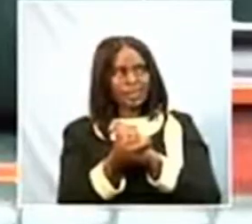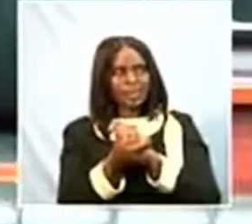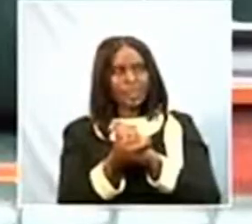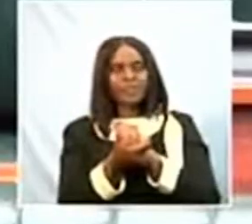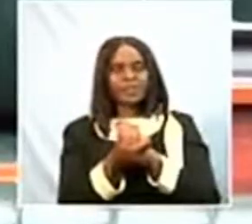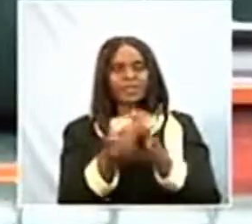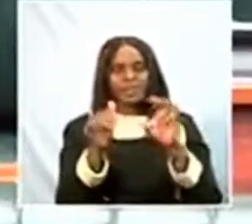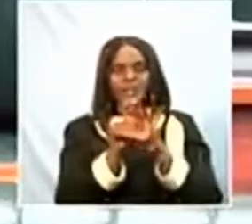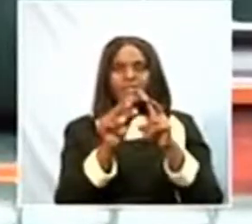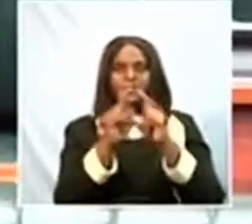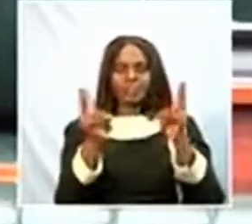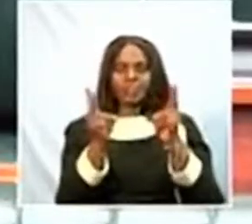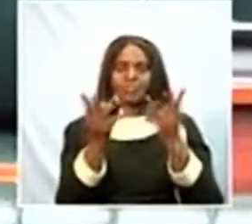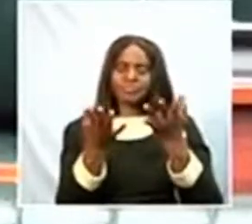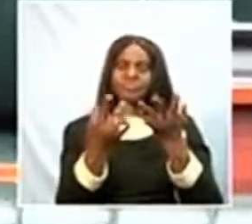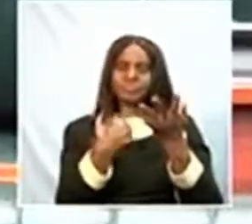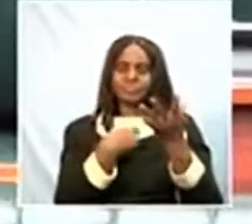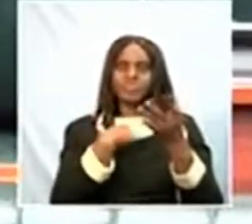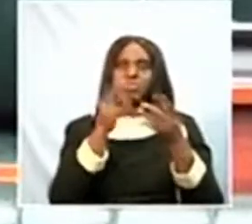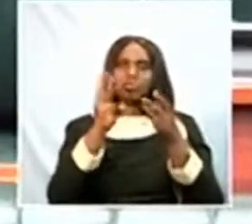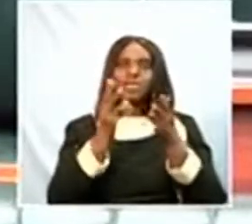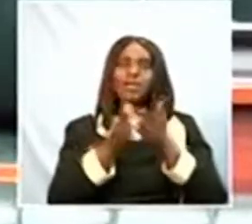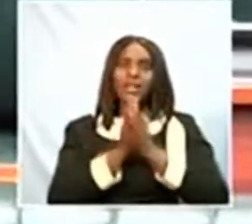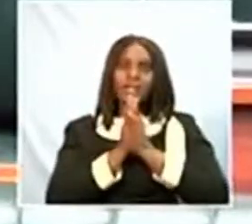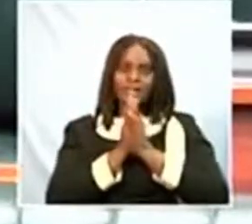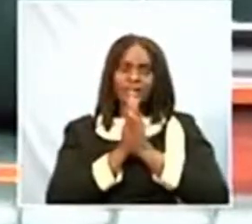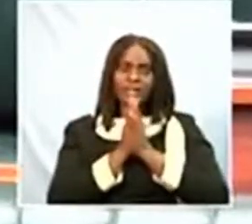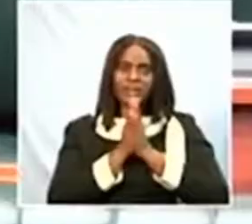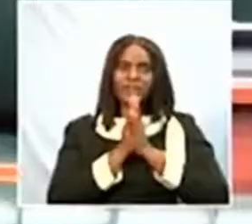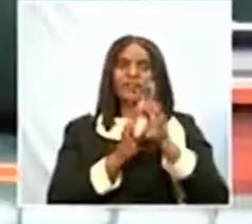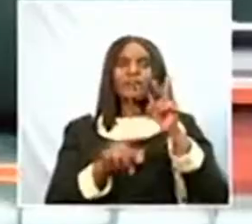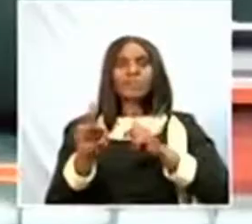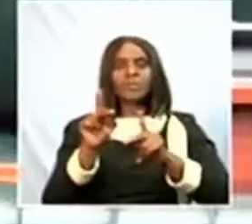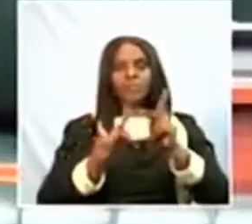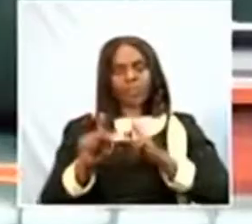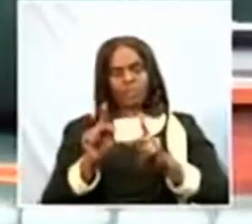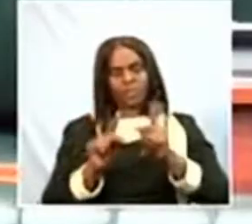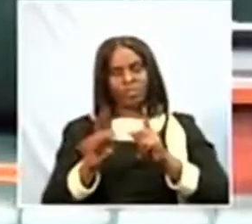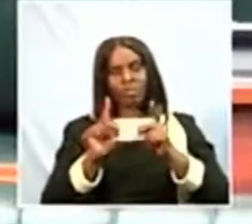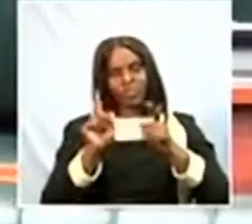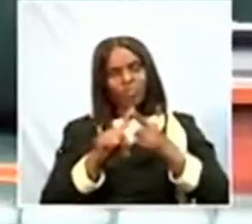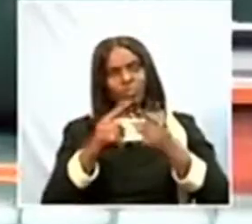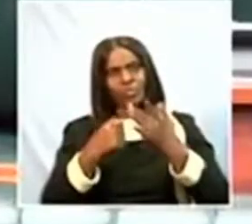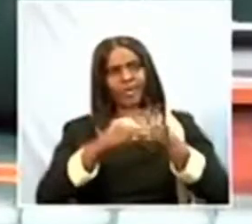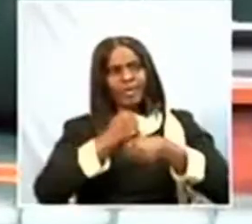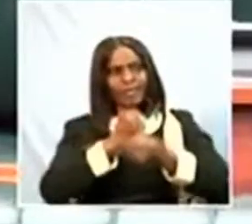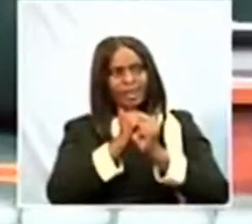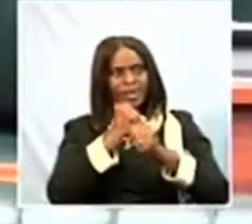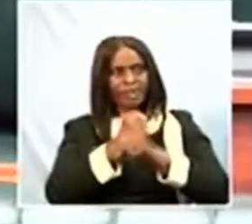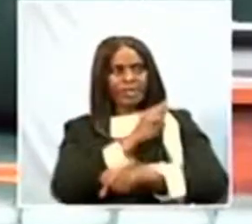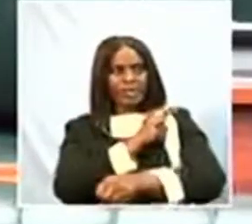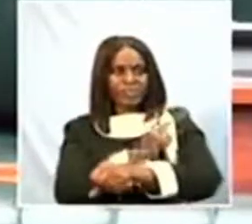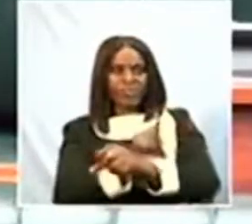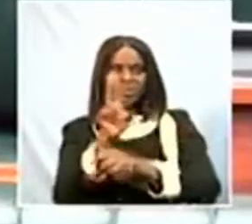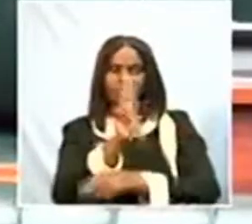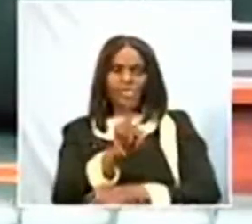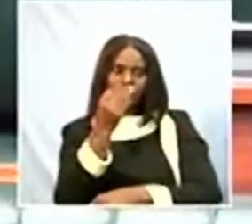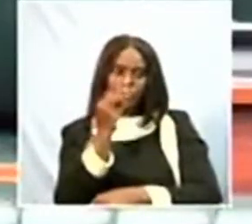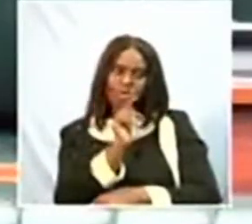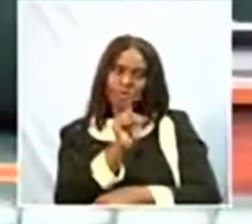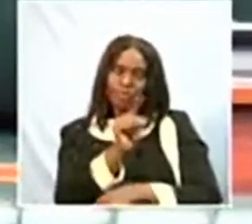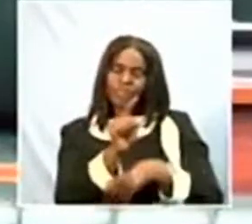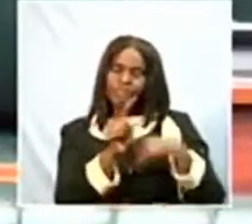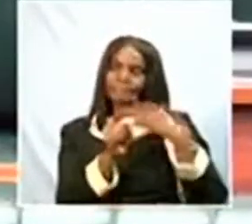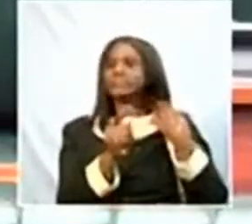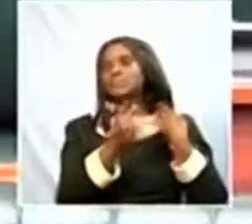so, I would urge the public to make resourceful use of amenities that